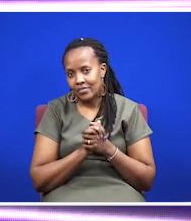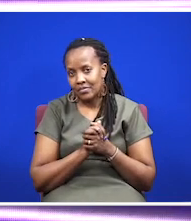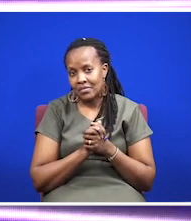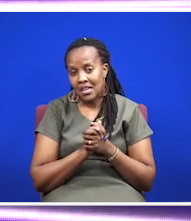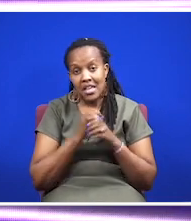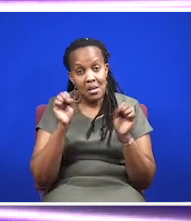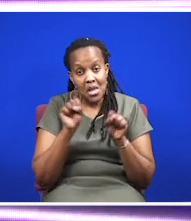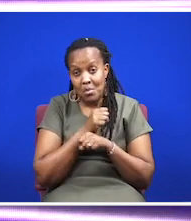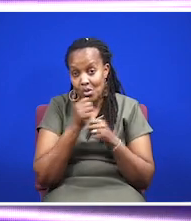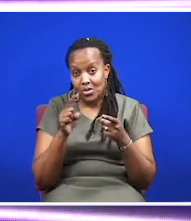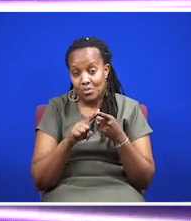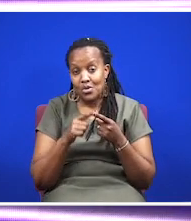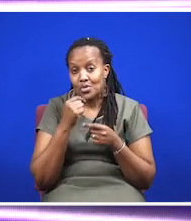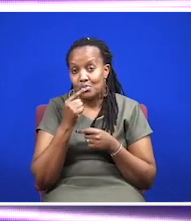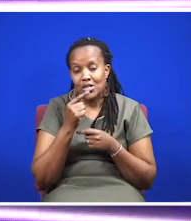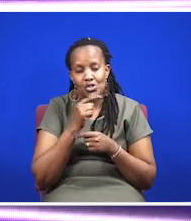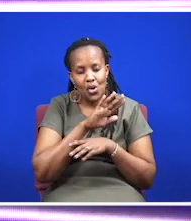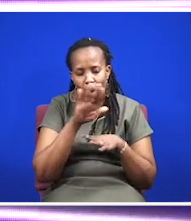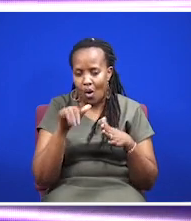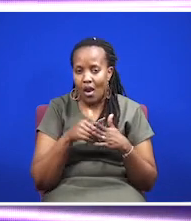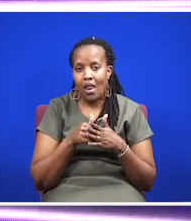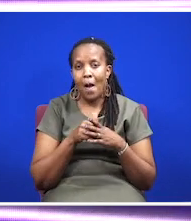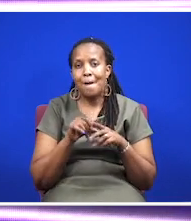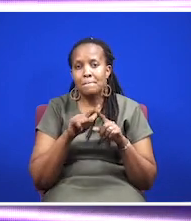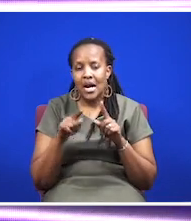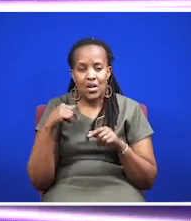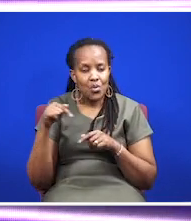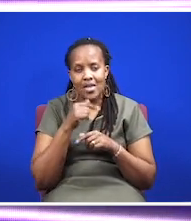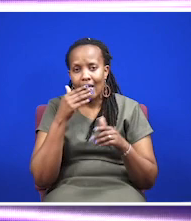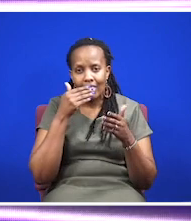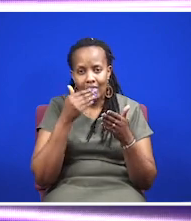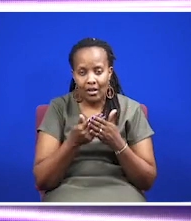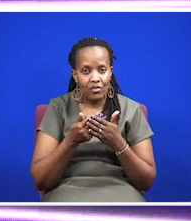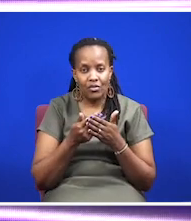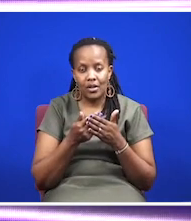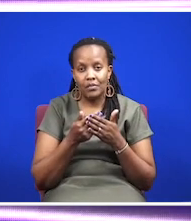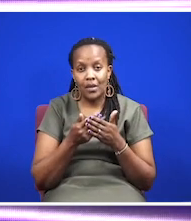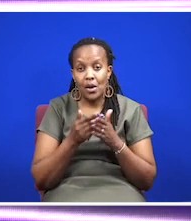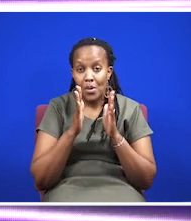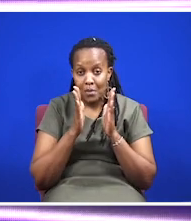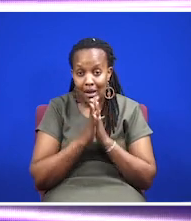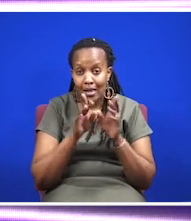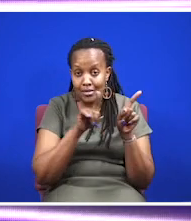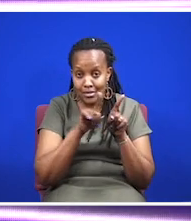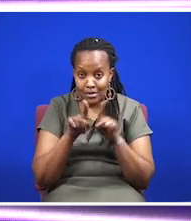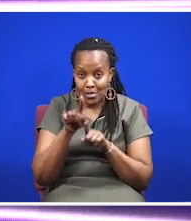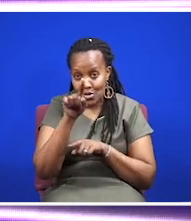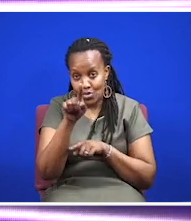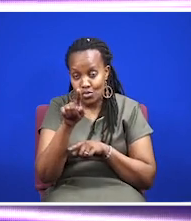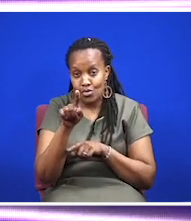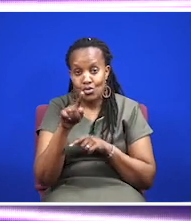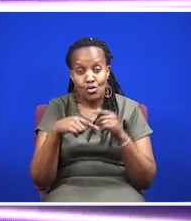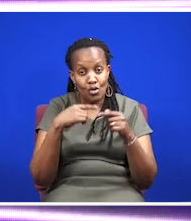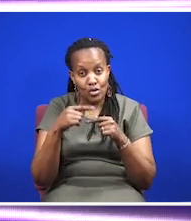may not be able to mention everybody, but we are grateful and we are thankful, and we pray that you too will be thanking